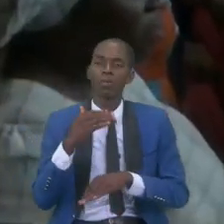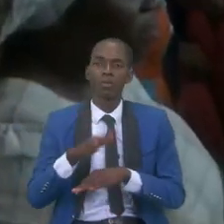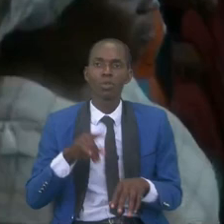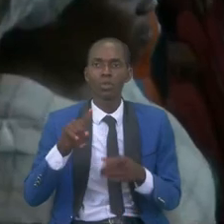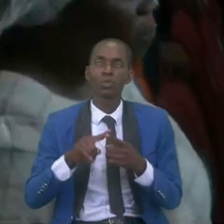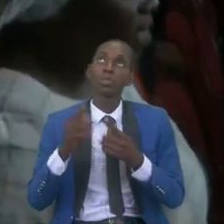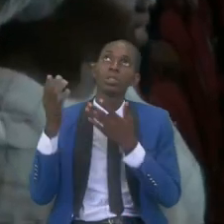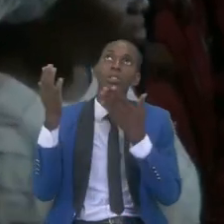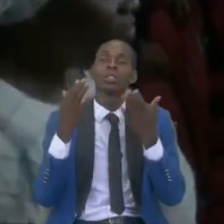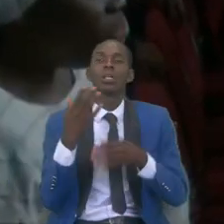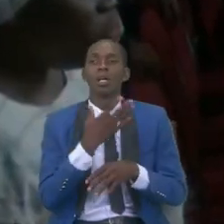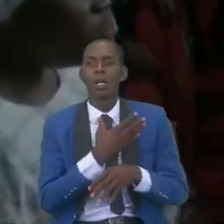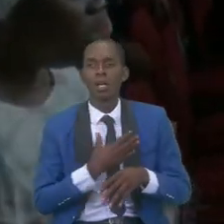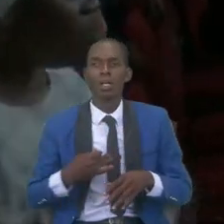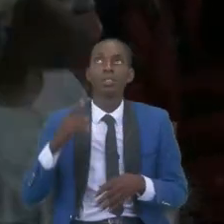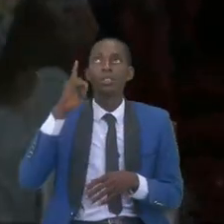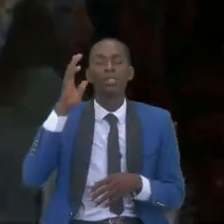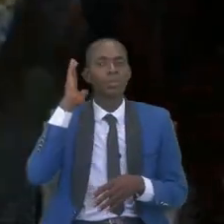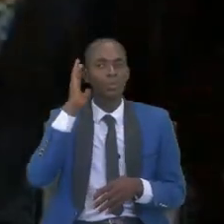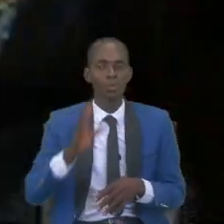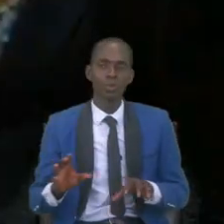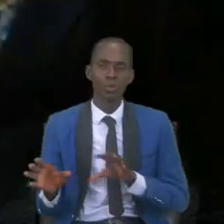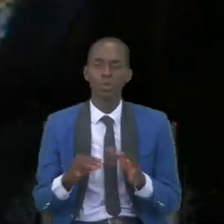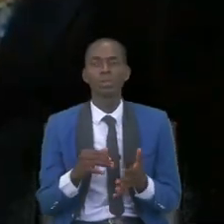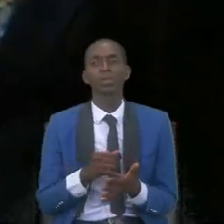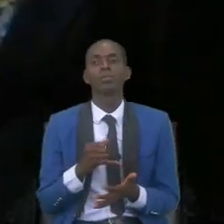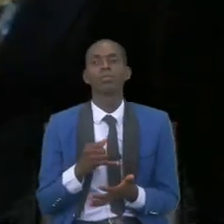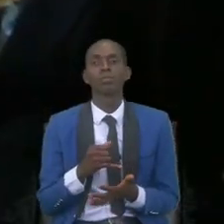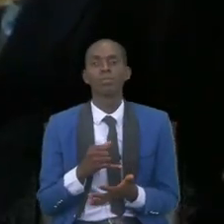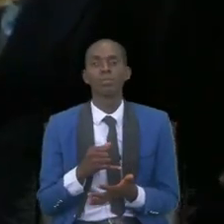service, and he will do it.